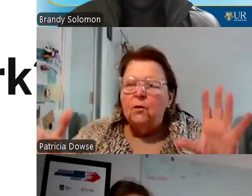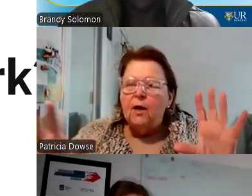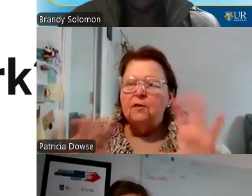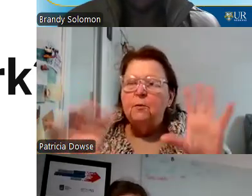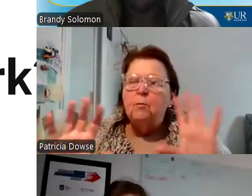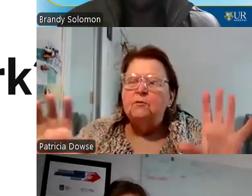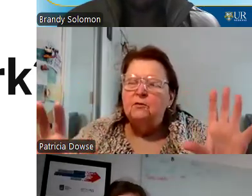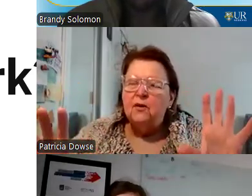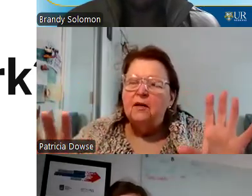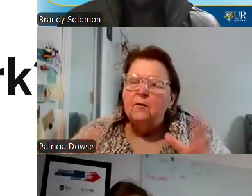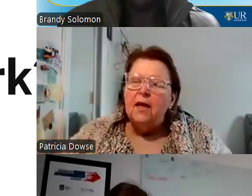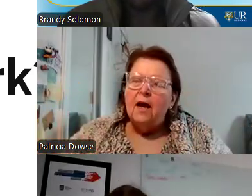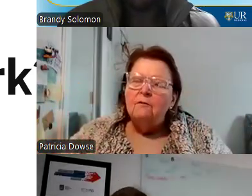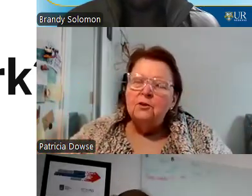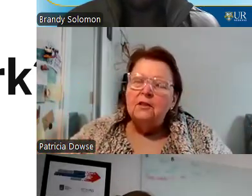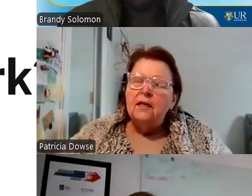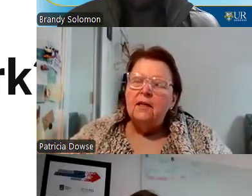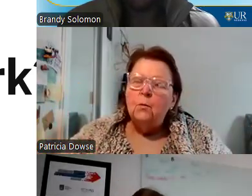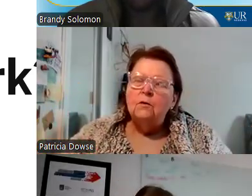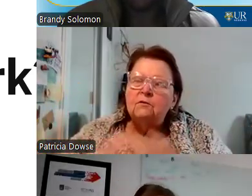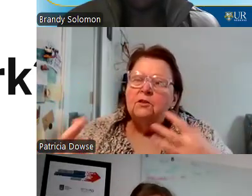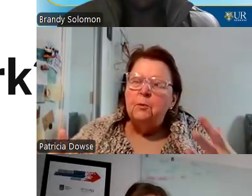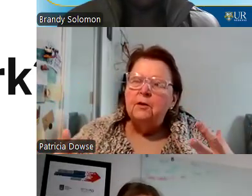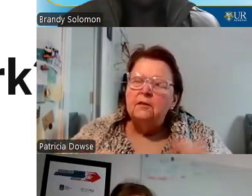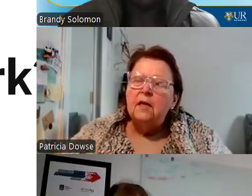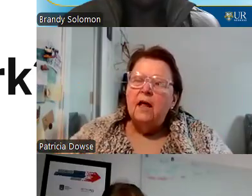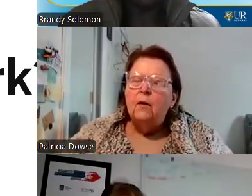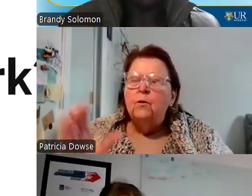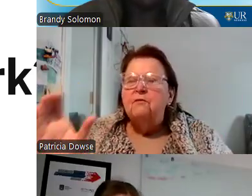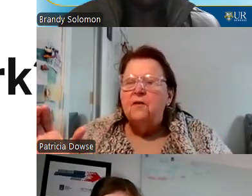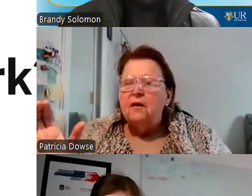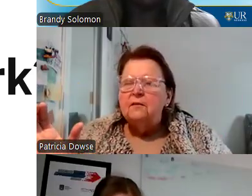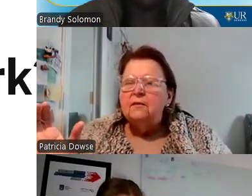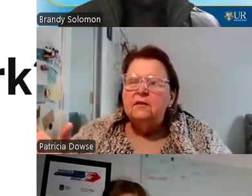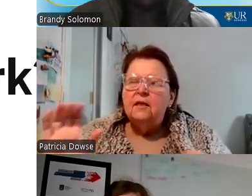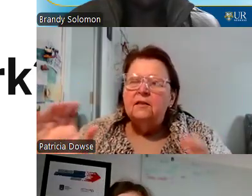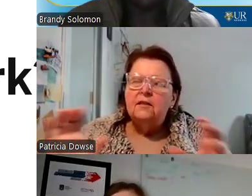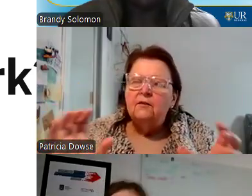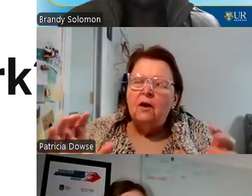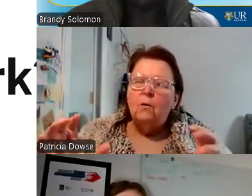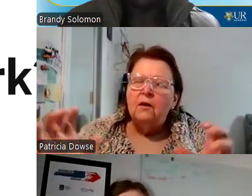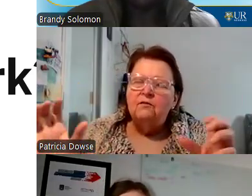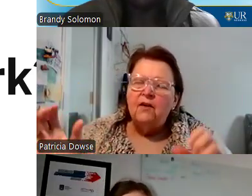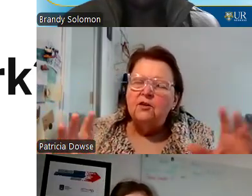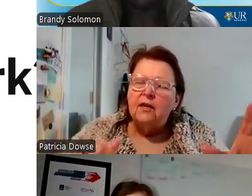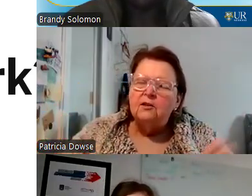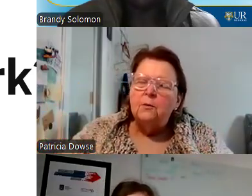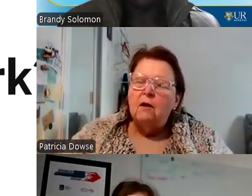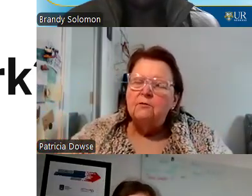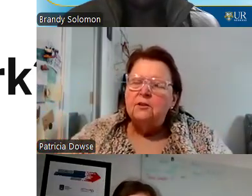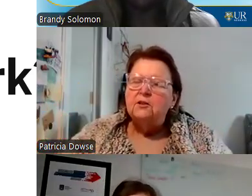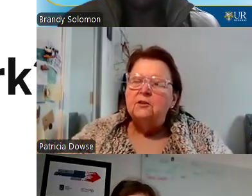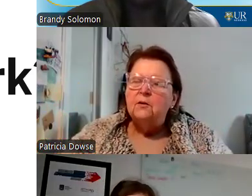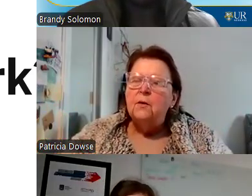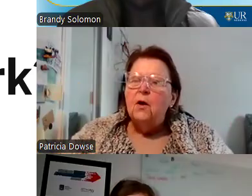there's also has to be moments for fun. And unfortunately, in the world of disabilities, that word fun doesn't necessarily always factor into